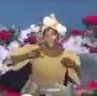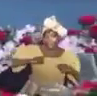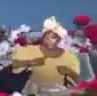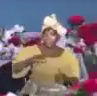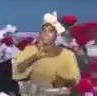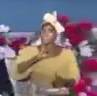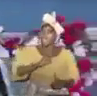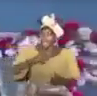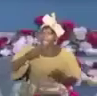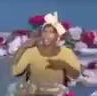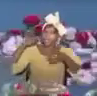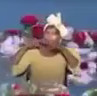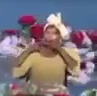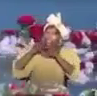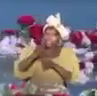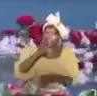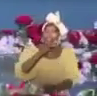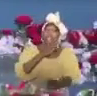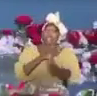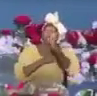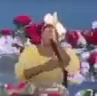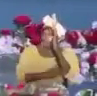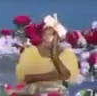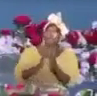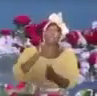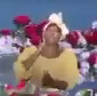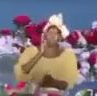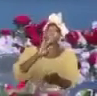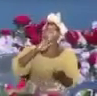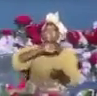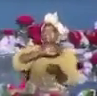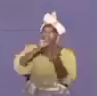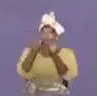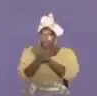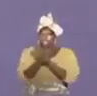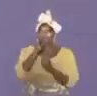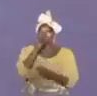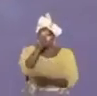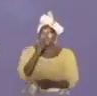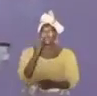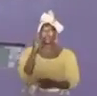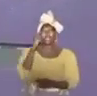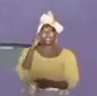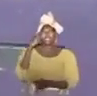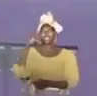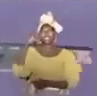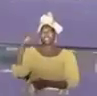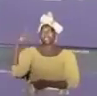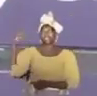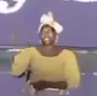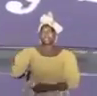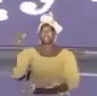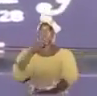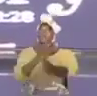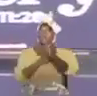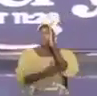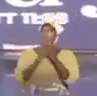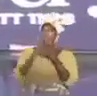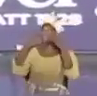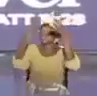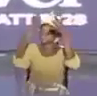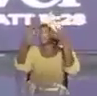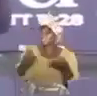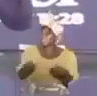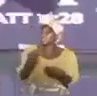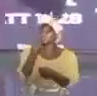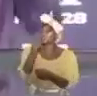by prophecy, it will do for someone like you are dreaming. The way doors will open, the way God will settle you, the way